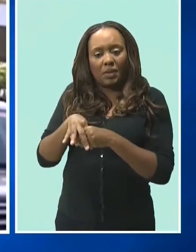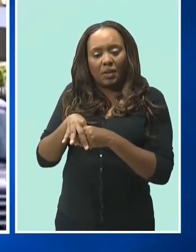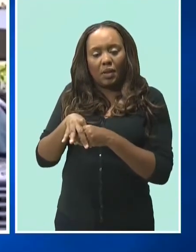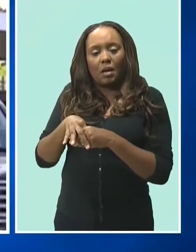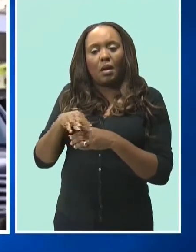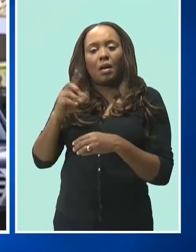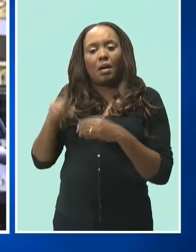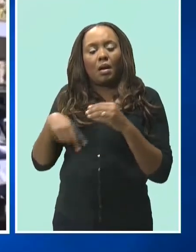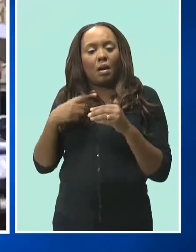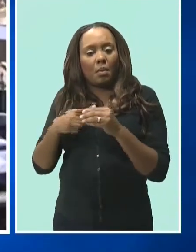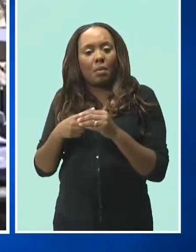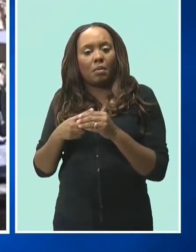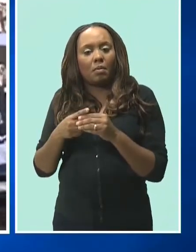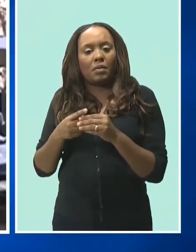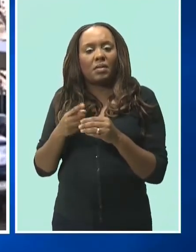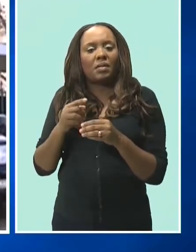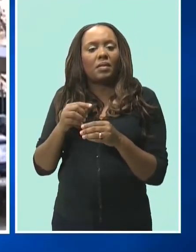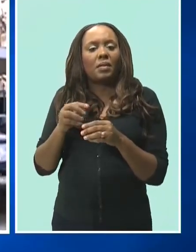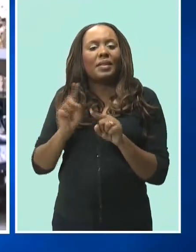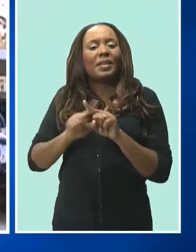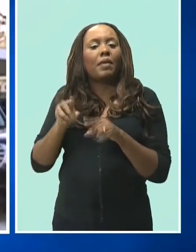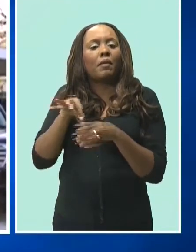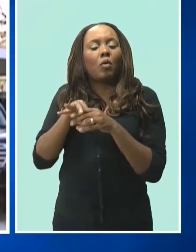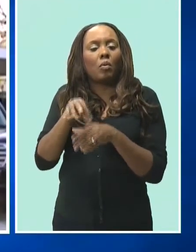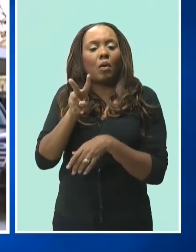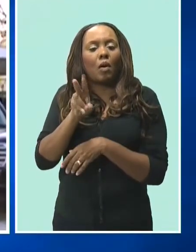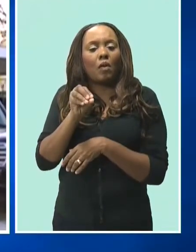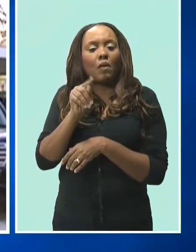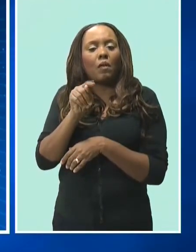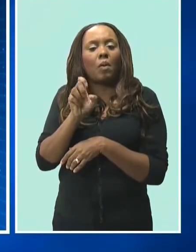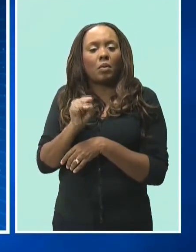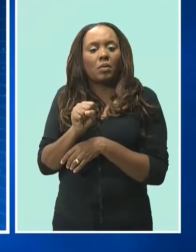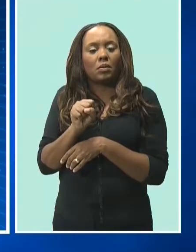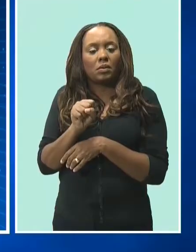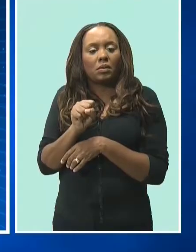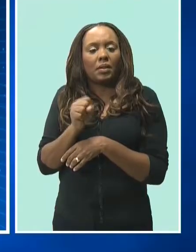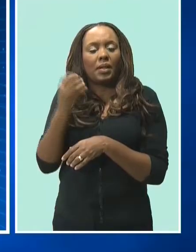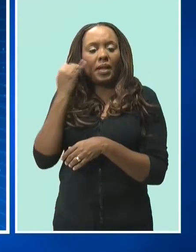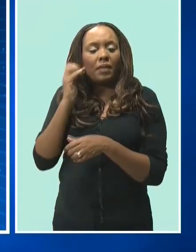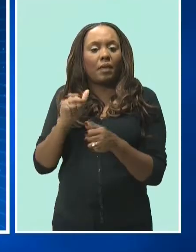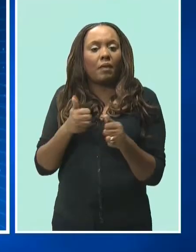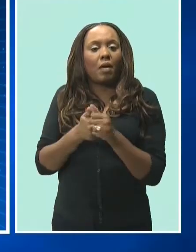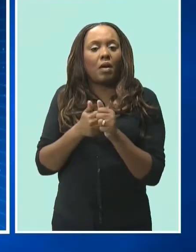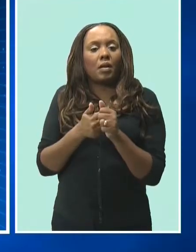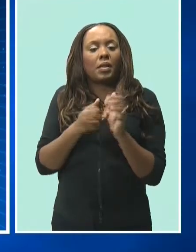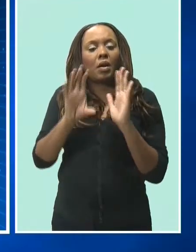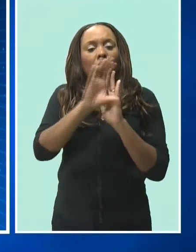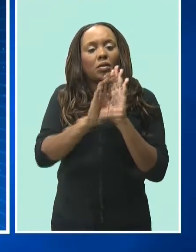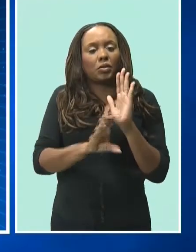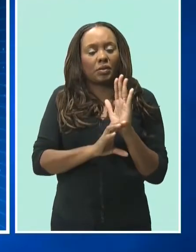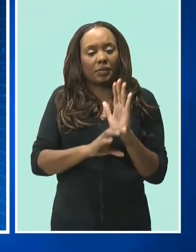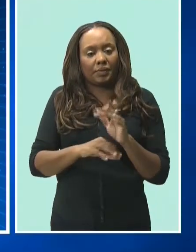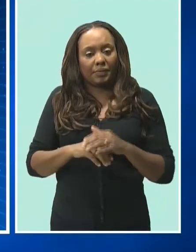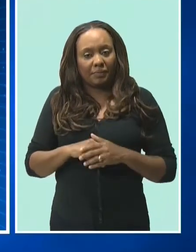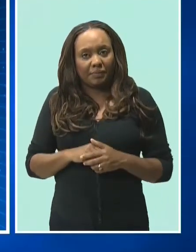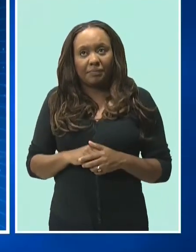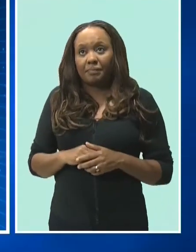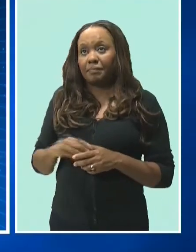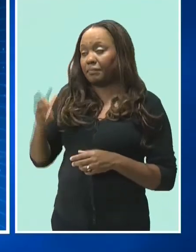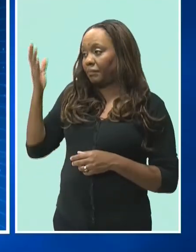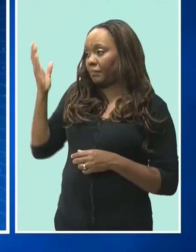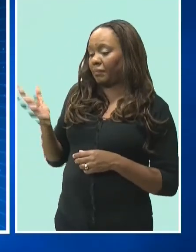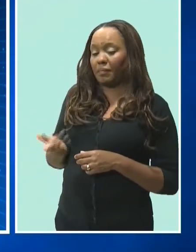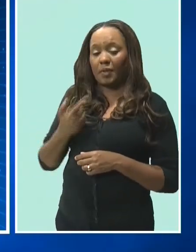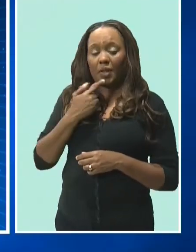based on valid votes according to the Guyana Constitution. Executive member of the Working People's Alliance, Dr. David Hines, says